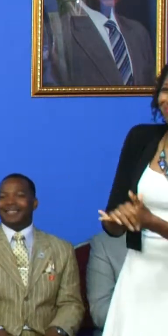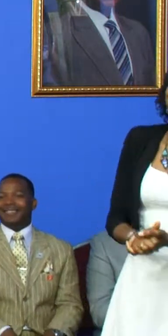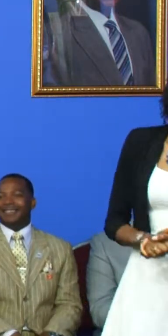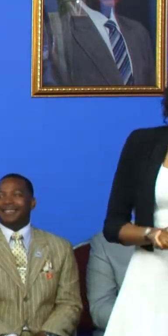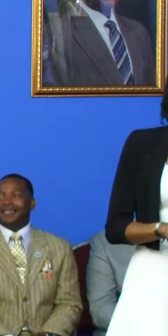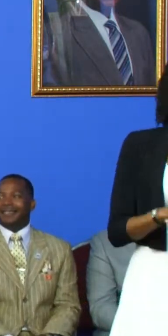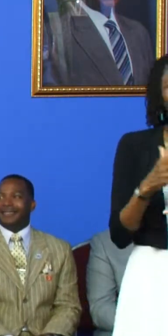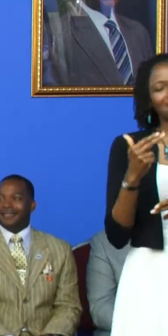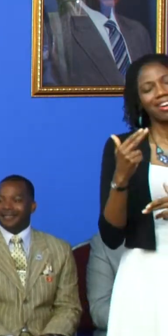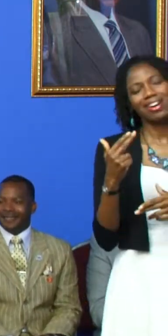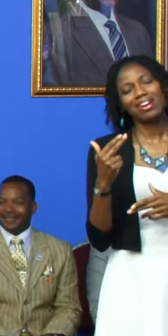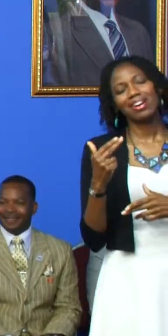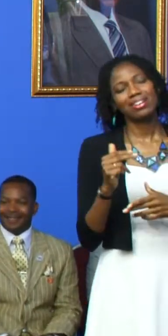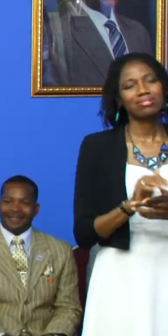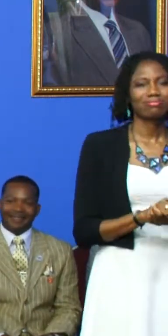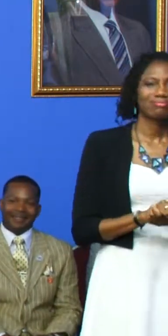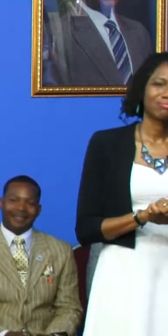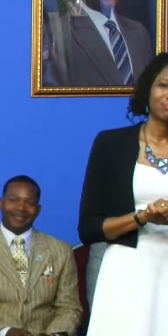TV time.